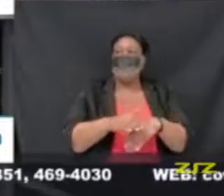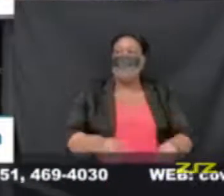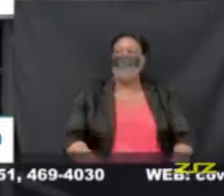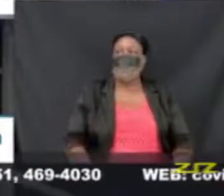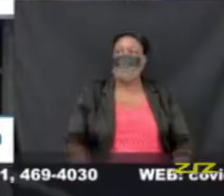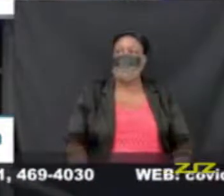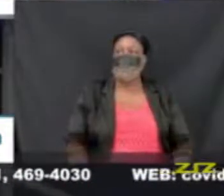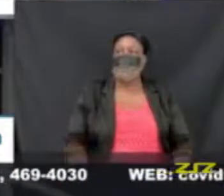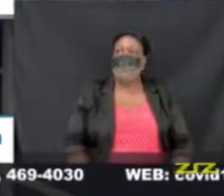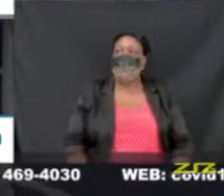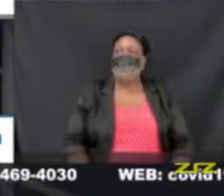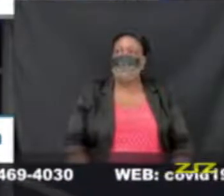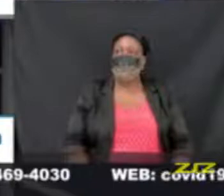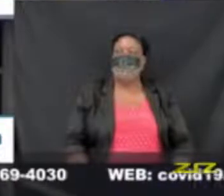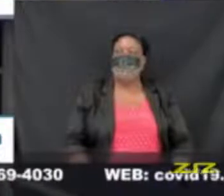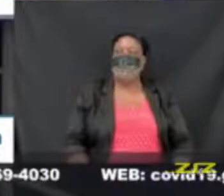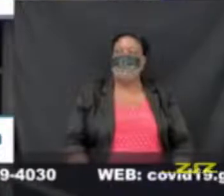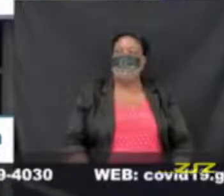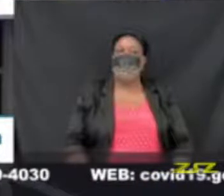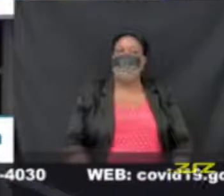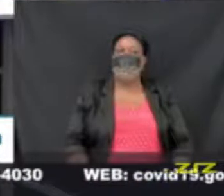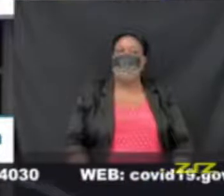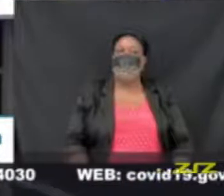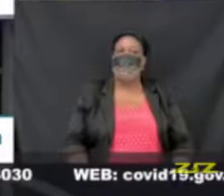tests to leave the island?